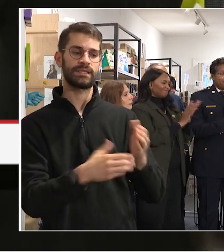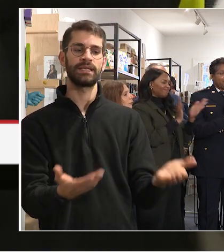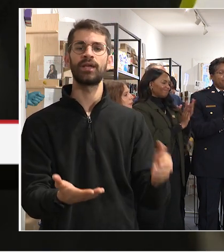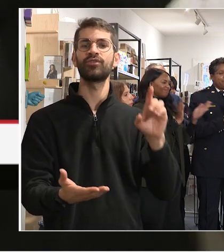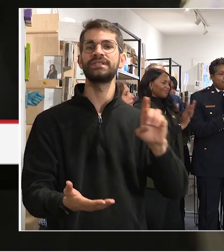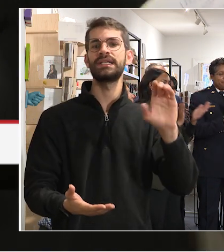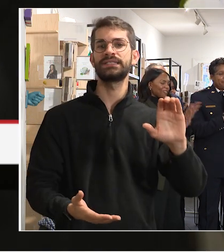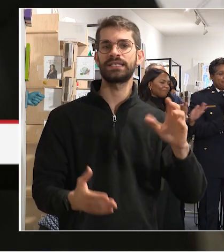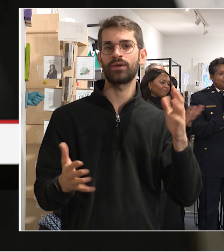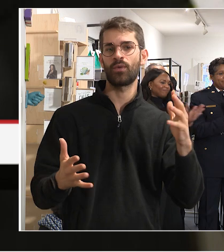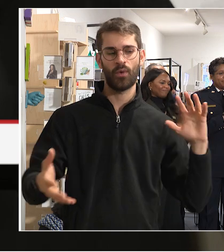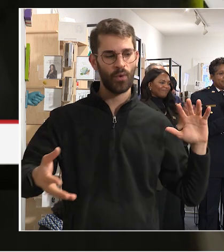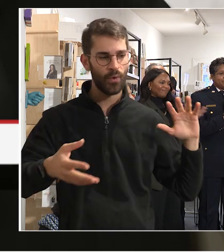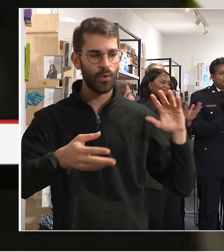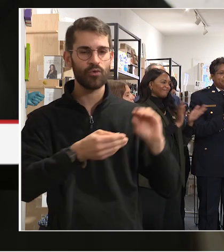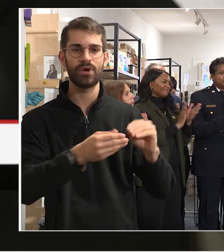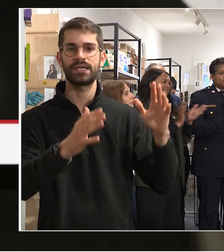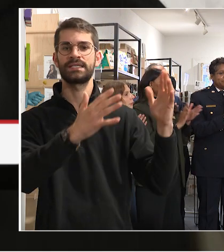district.